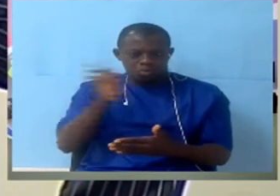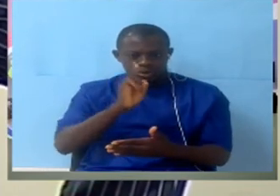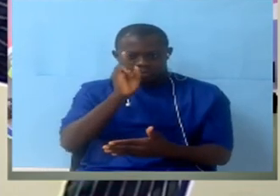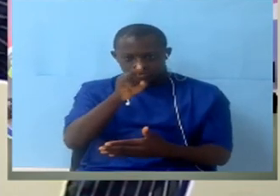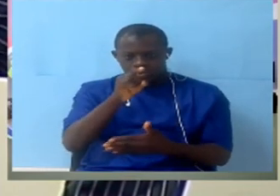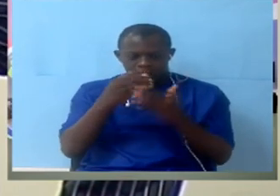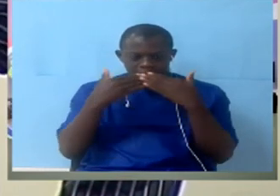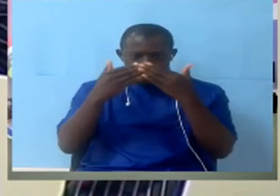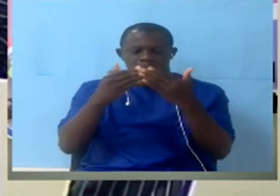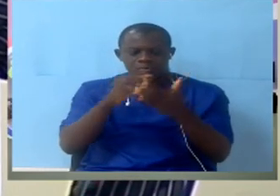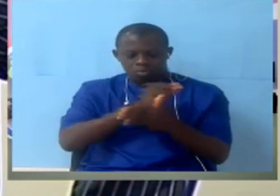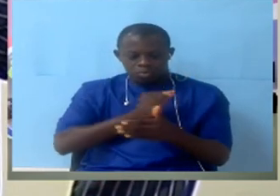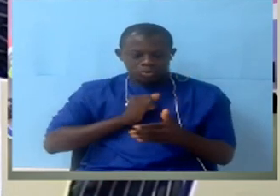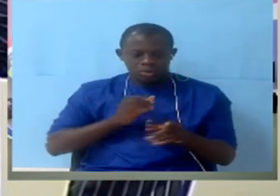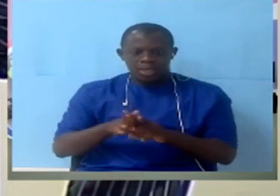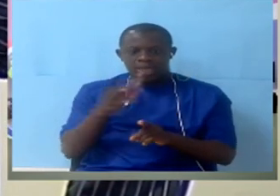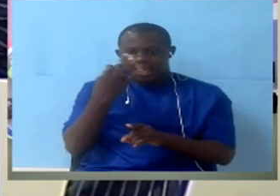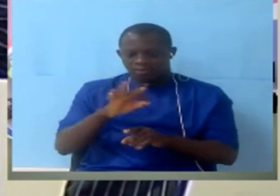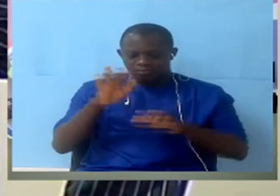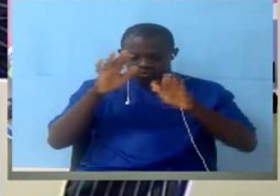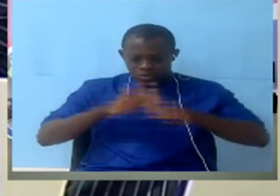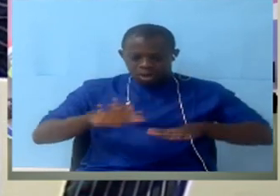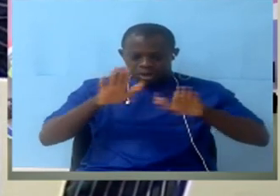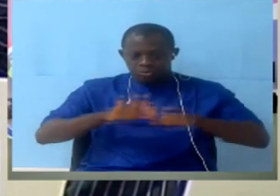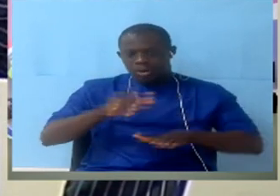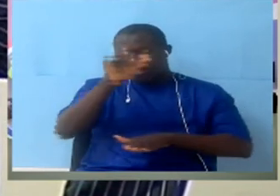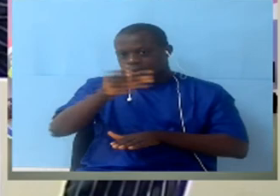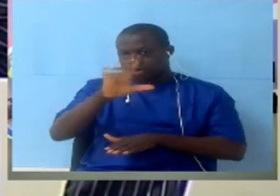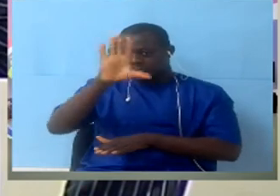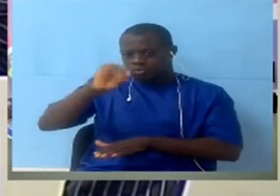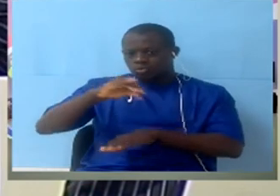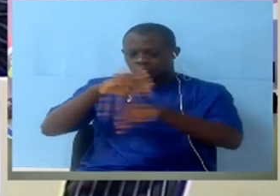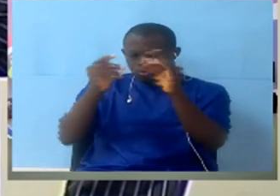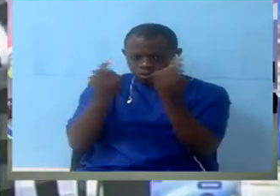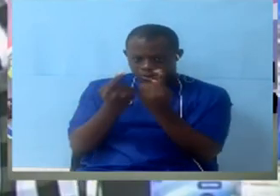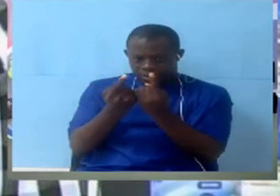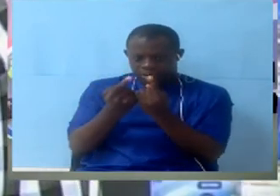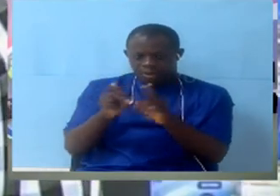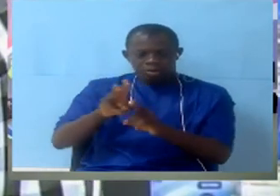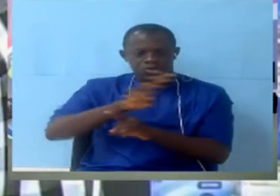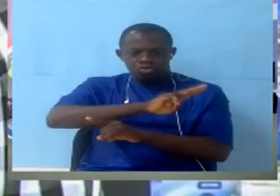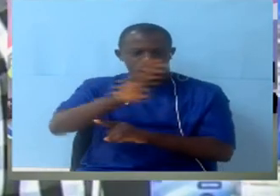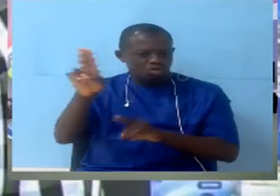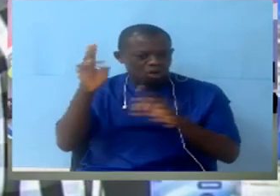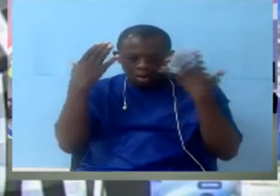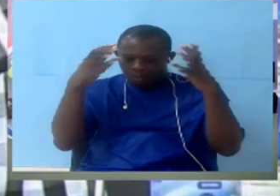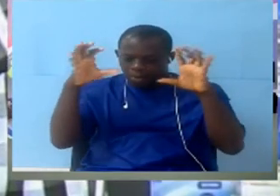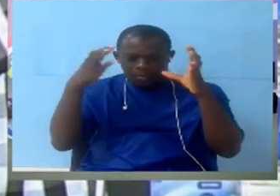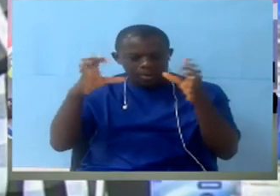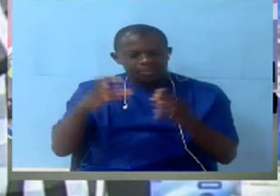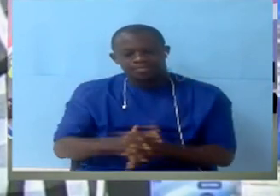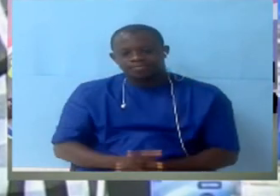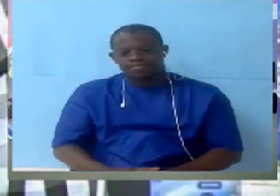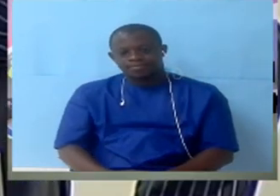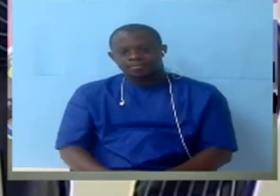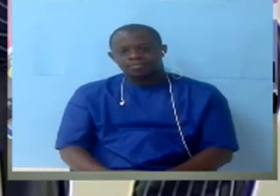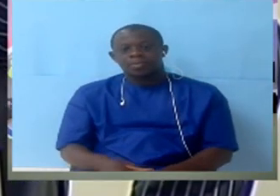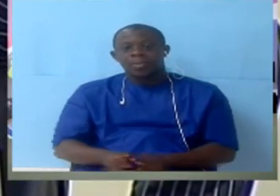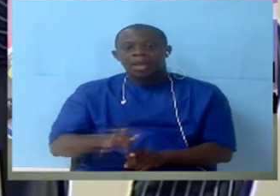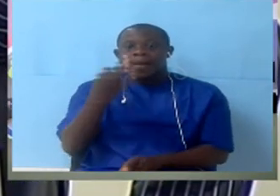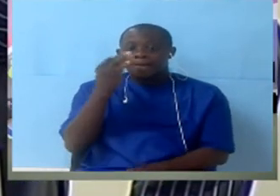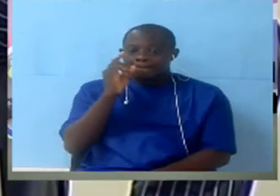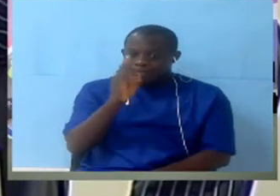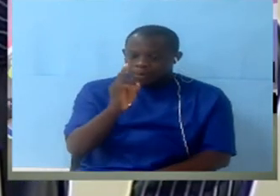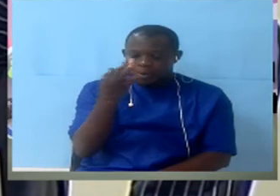What are you telling us? If a jola does a thing, in jola yoku, okay? It is not a problem. Manga kujauti. But